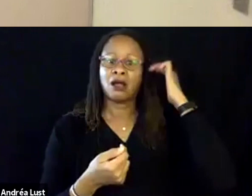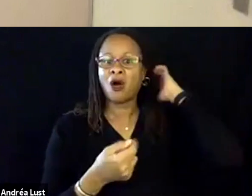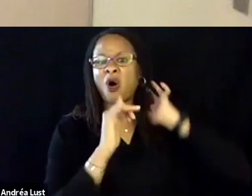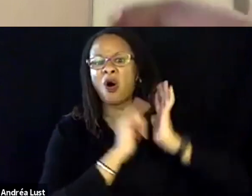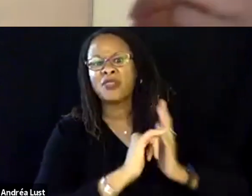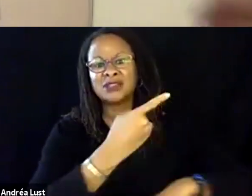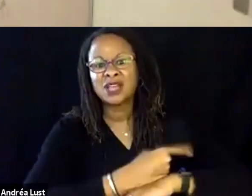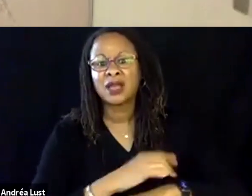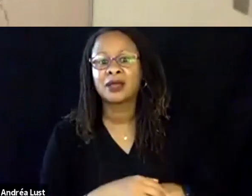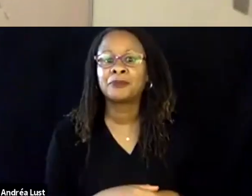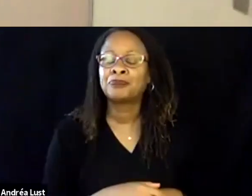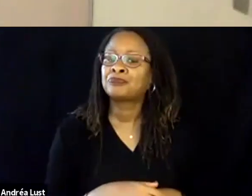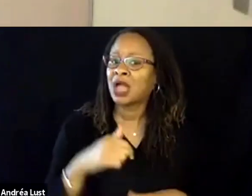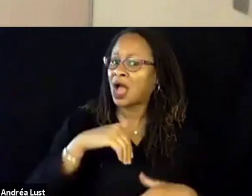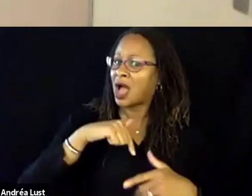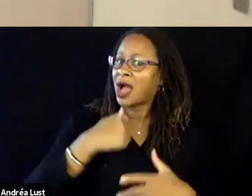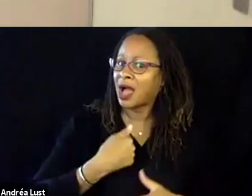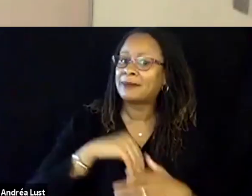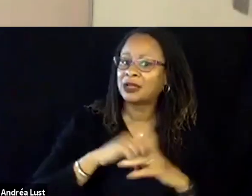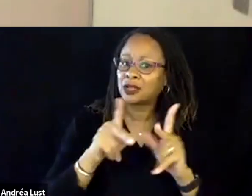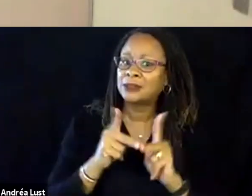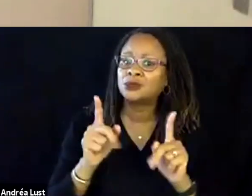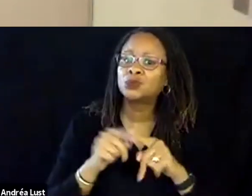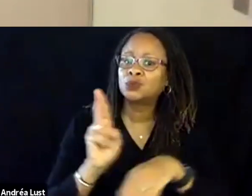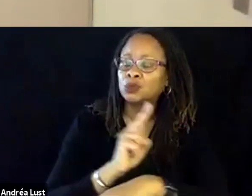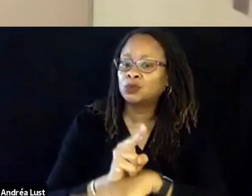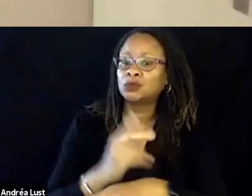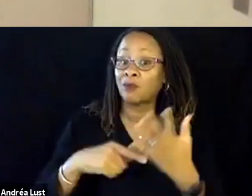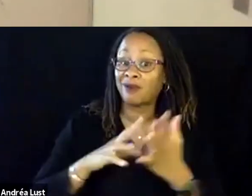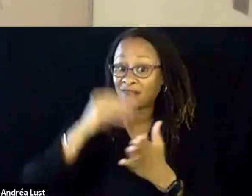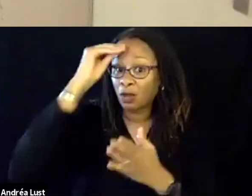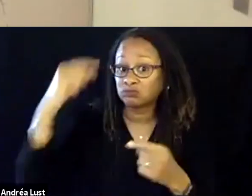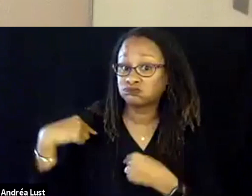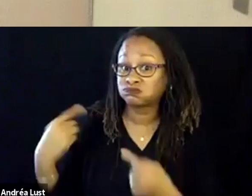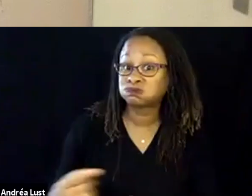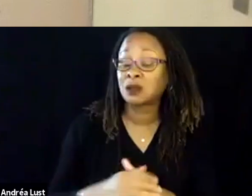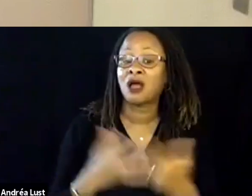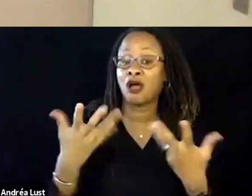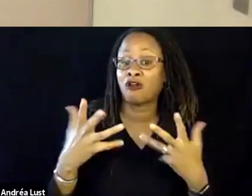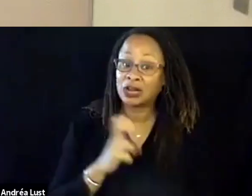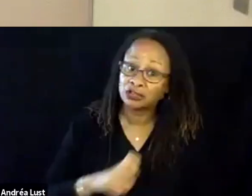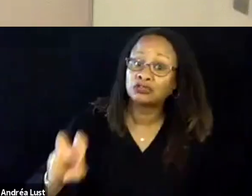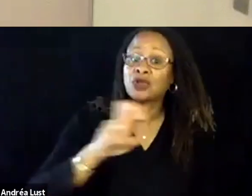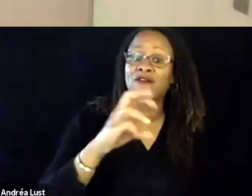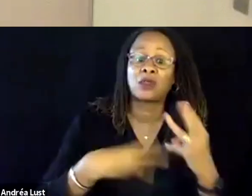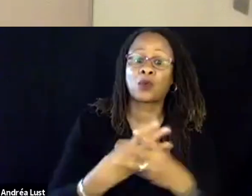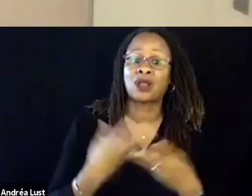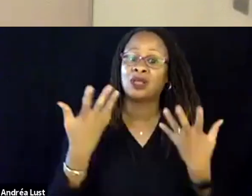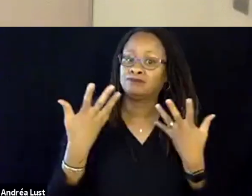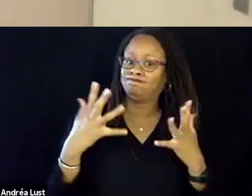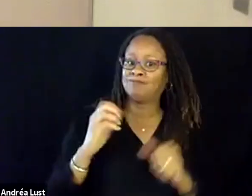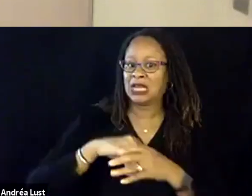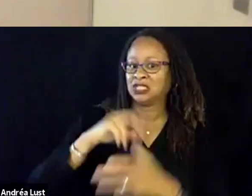me in a position to use what I learned having already traveled the world. So even though I was in